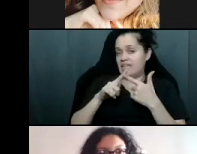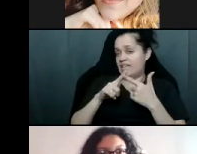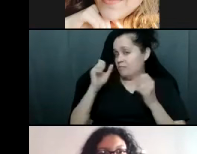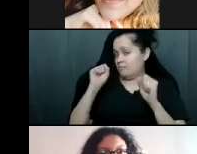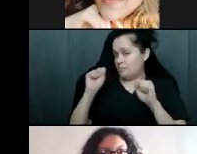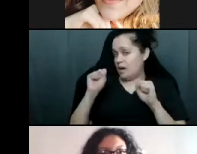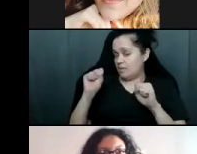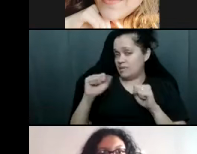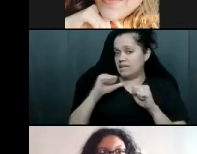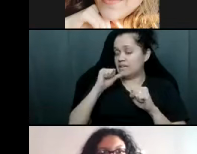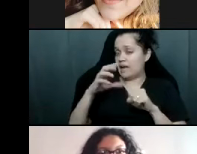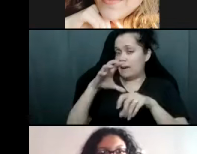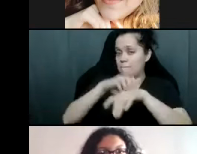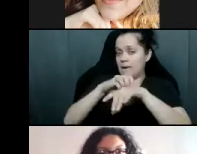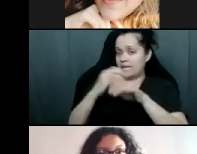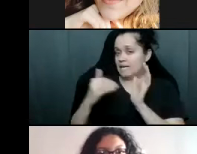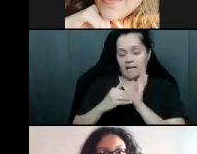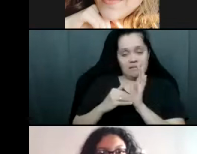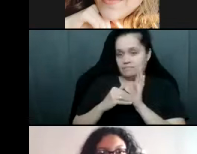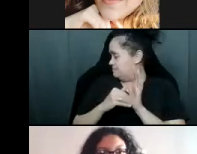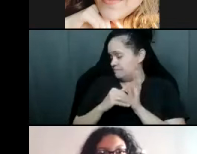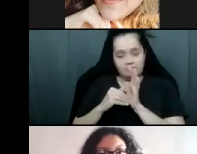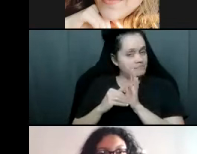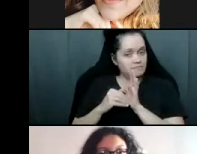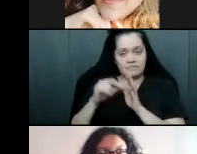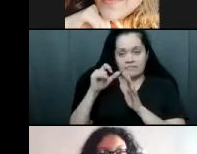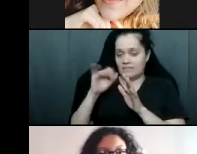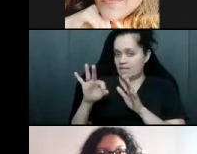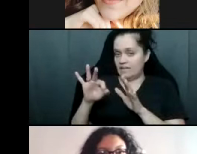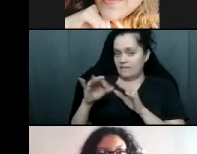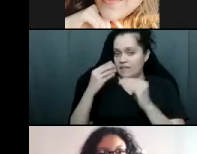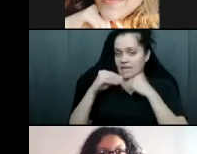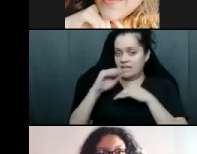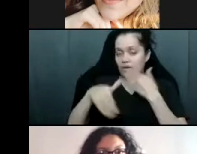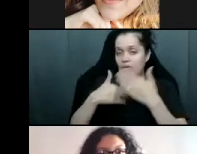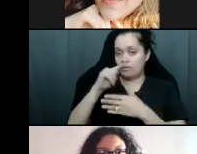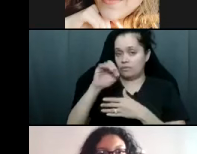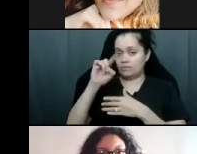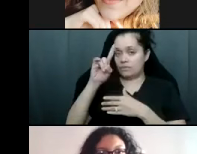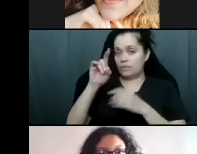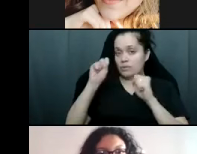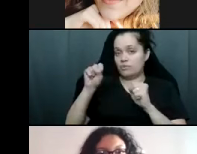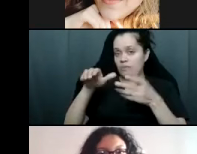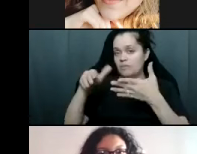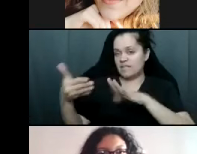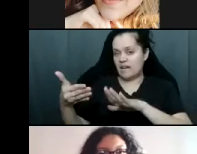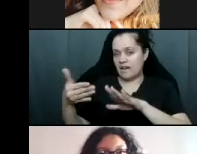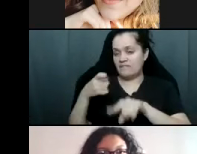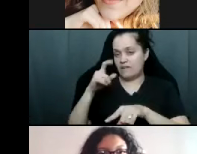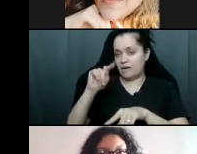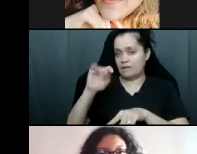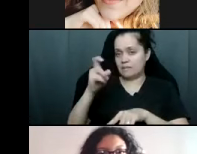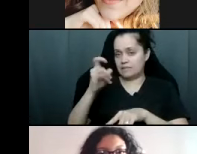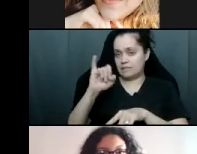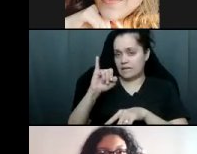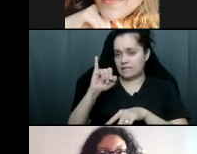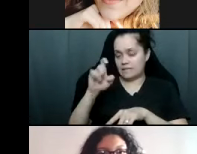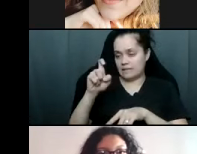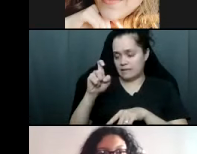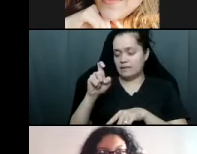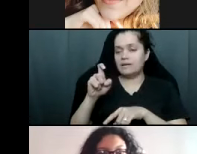not taking another bite. If they ate the whole toad, they would probably die from the toxin. So